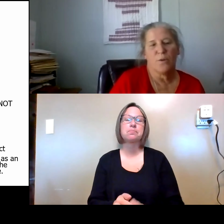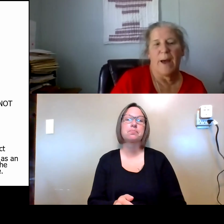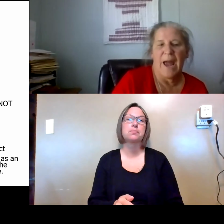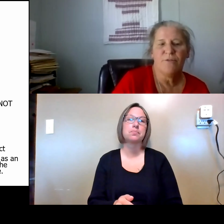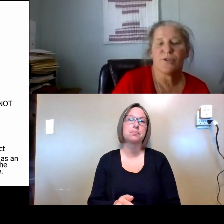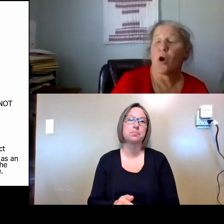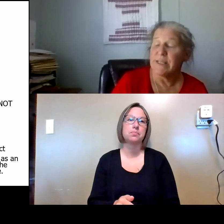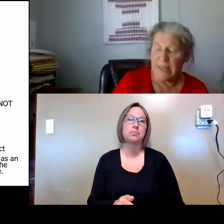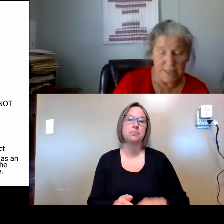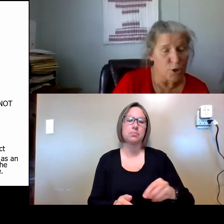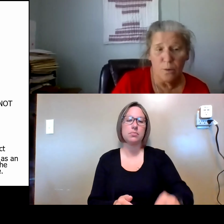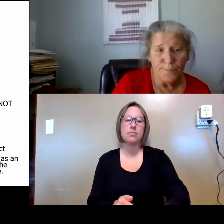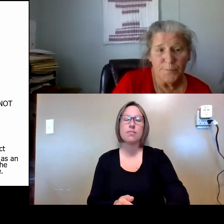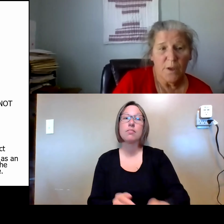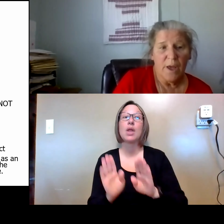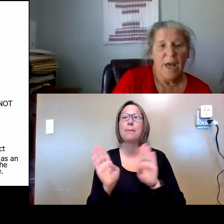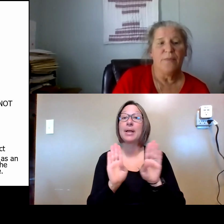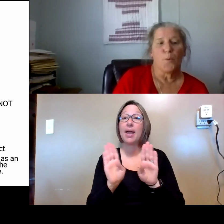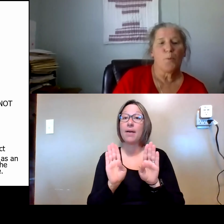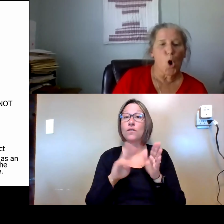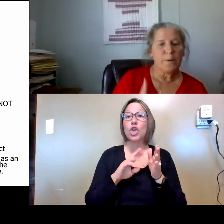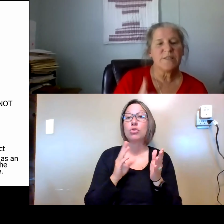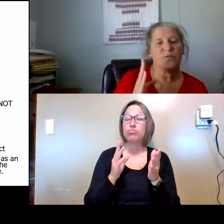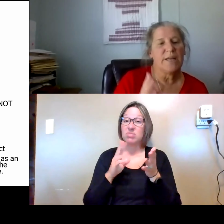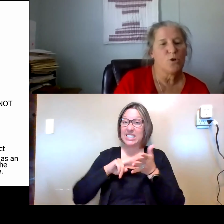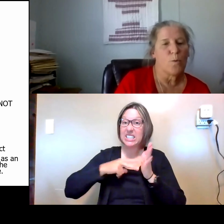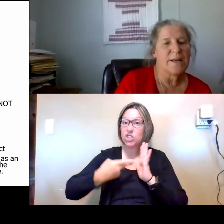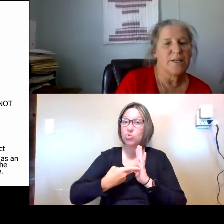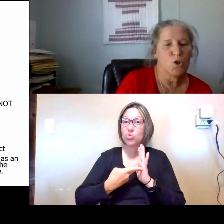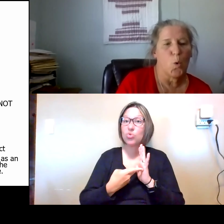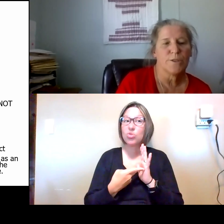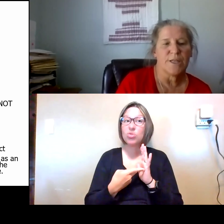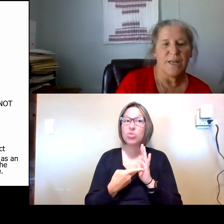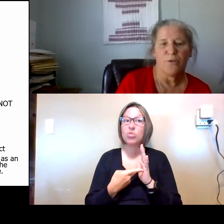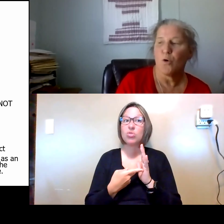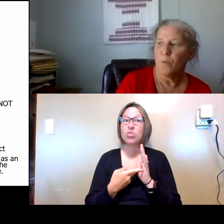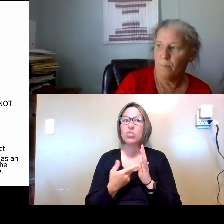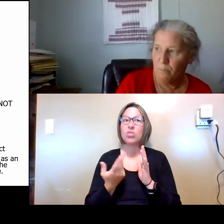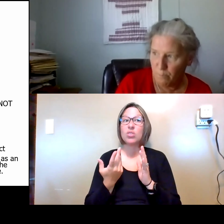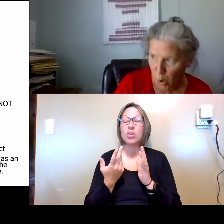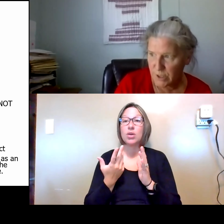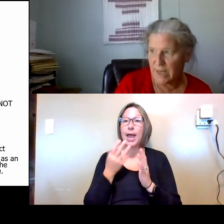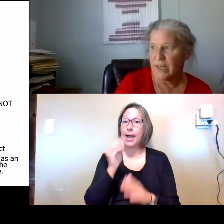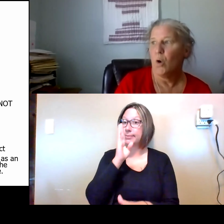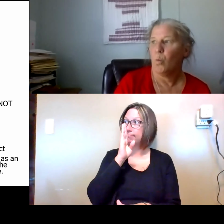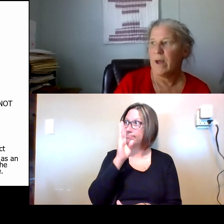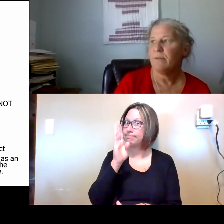Okay, so the behaviors are intentional and they're purposely directed towards another